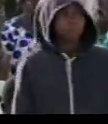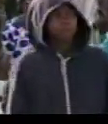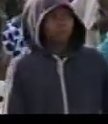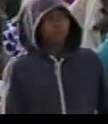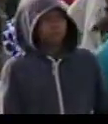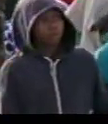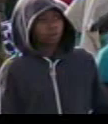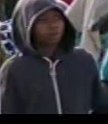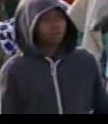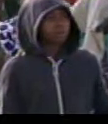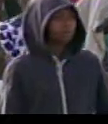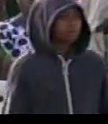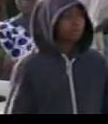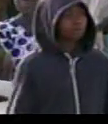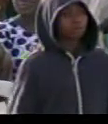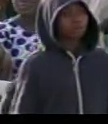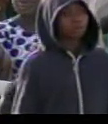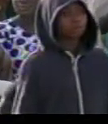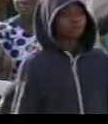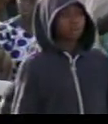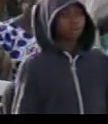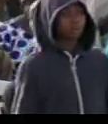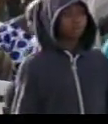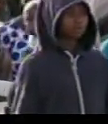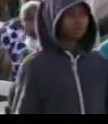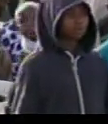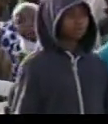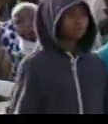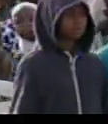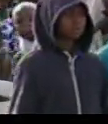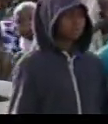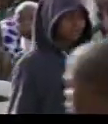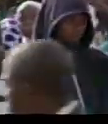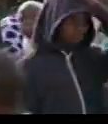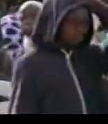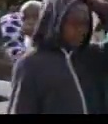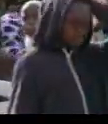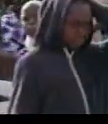dead came forth. I'm telling you, there will be resurrection tonight.